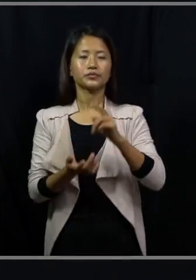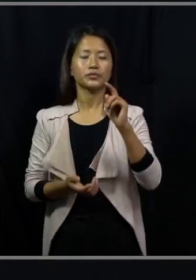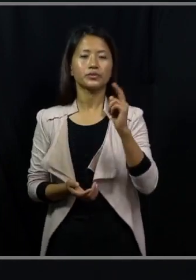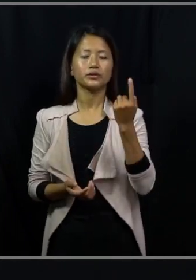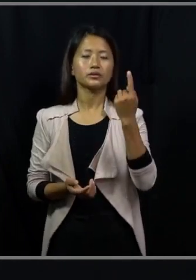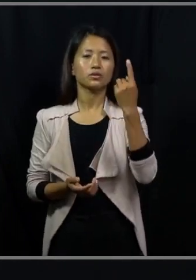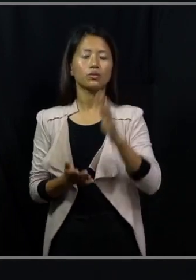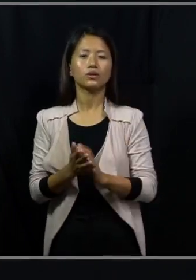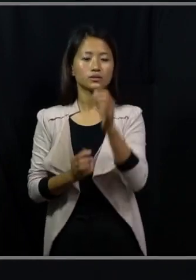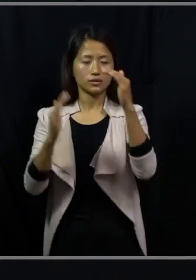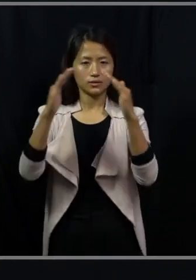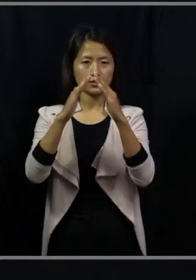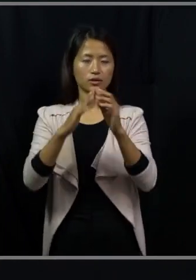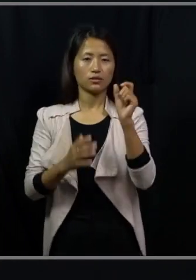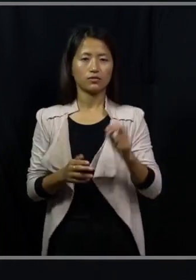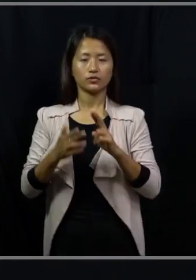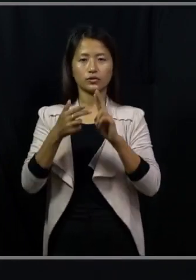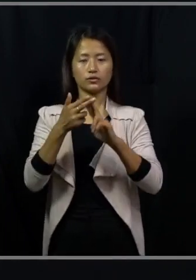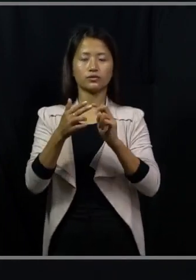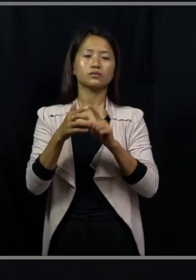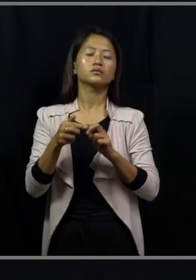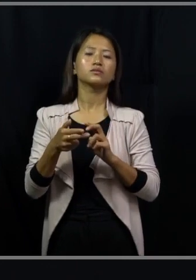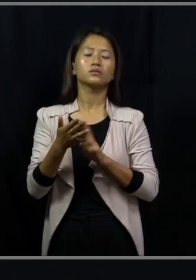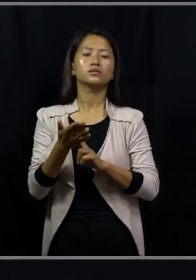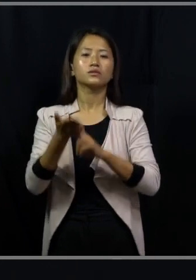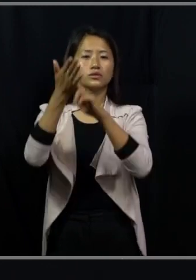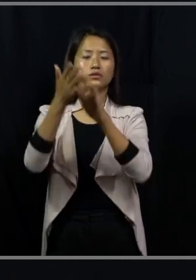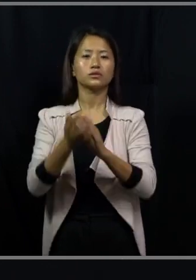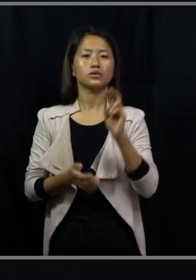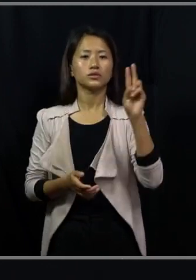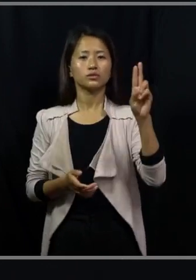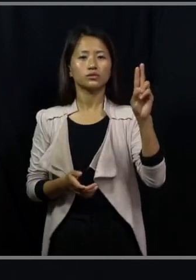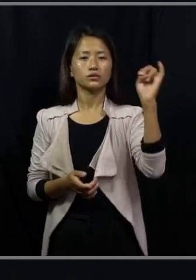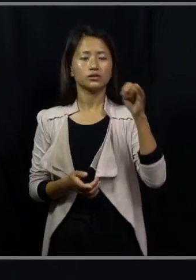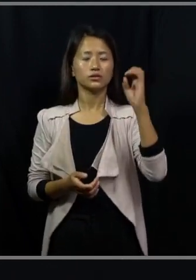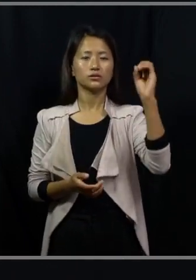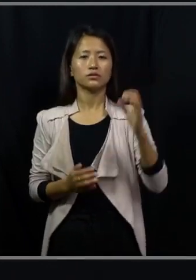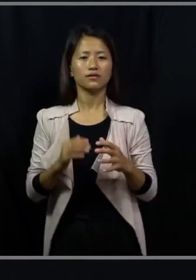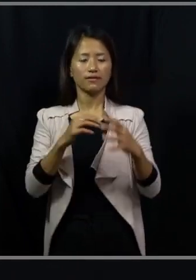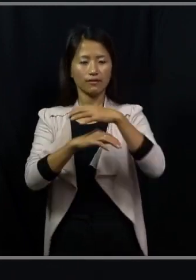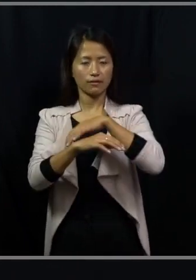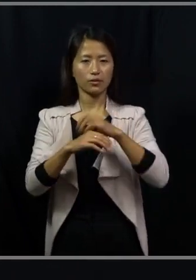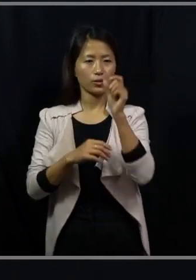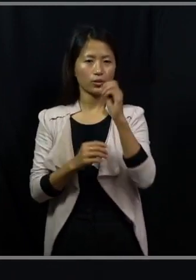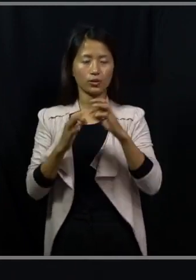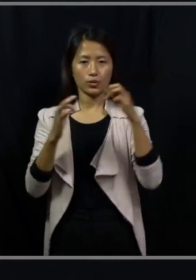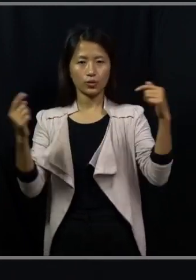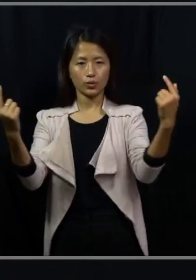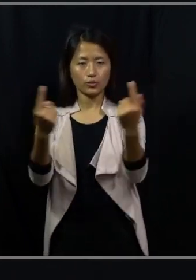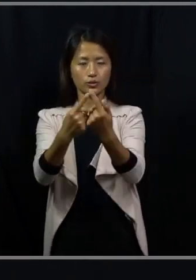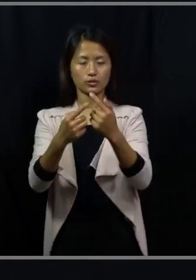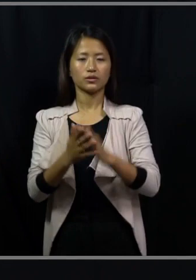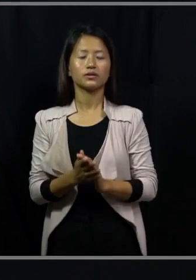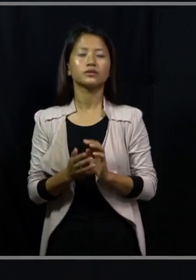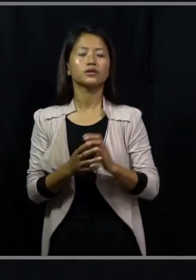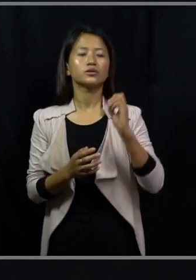one entrance in the north, and also it has 260 rooms covering the area of